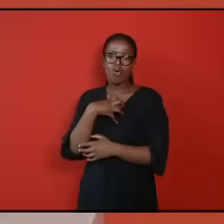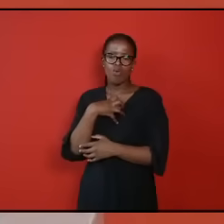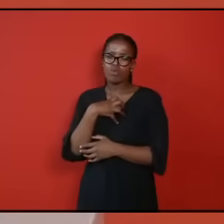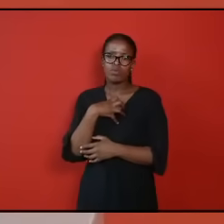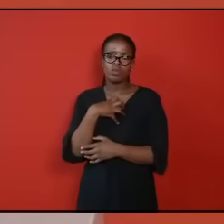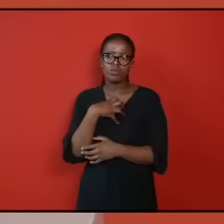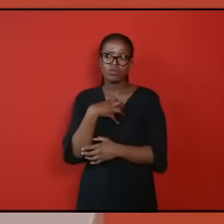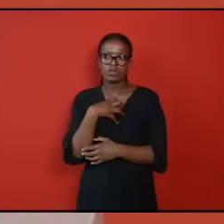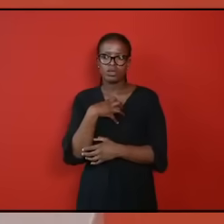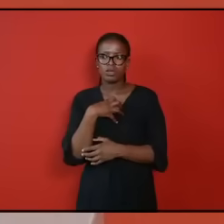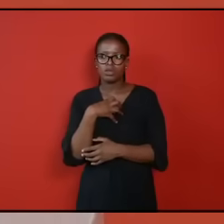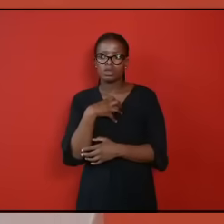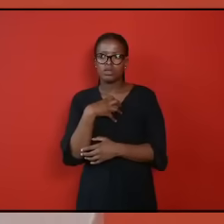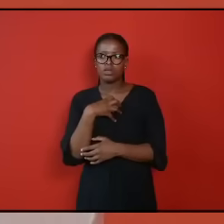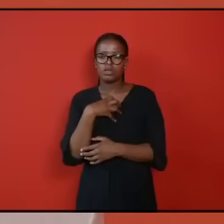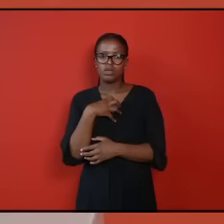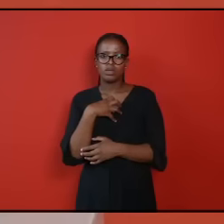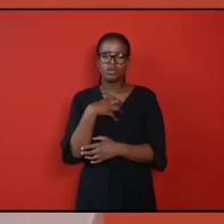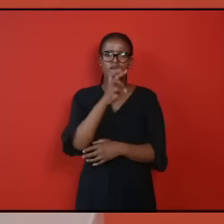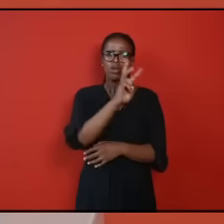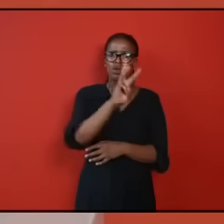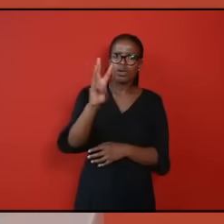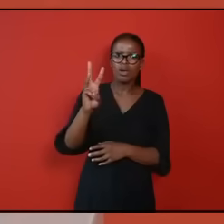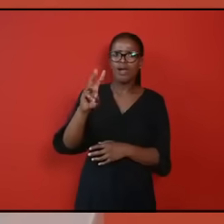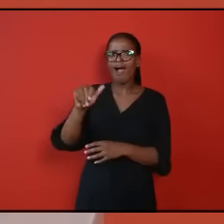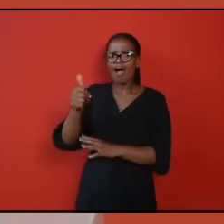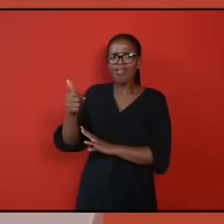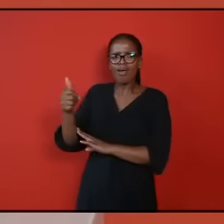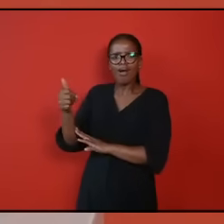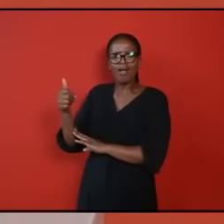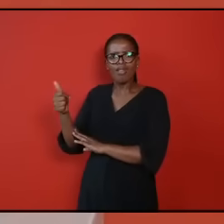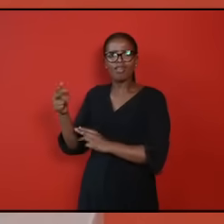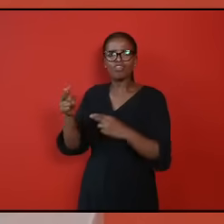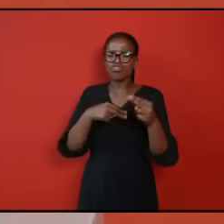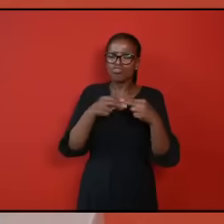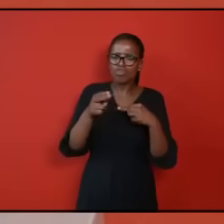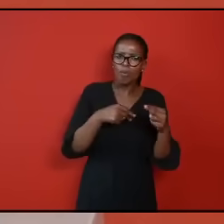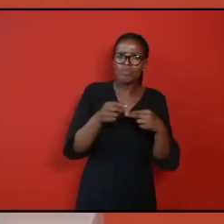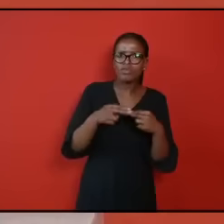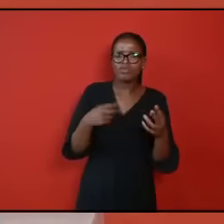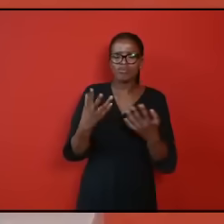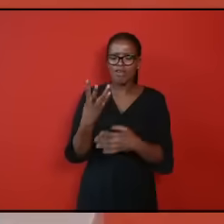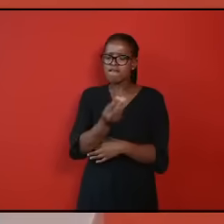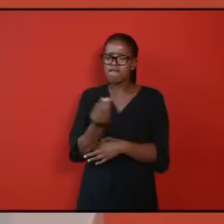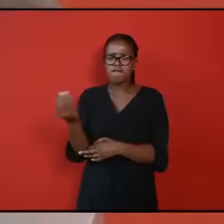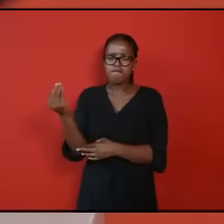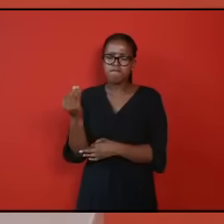in Woolworths. It's also in another one of these